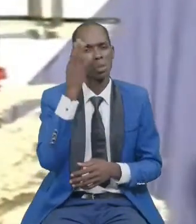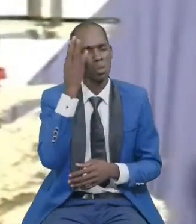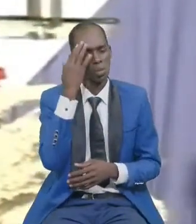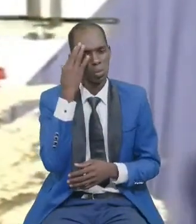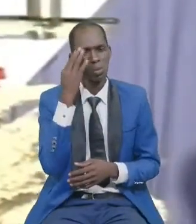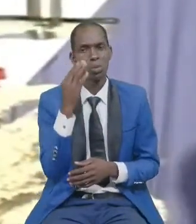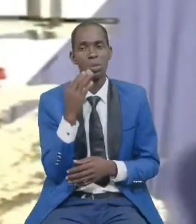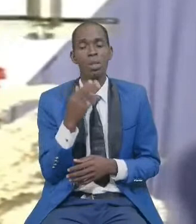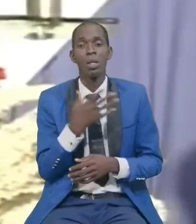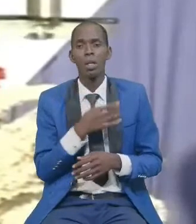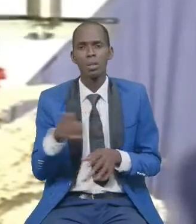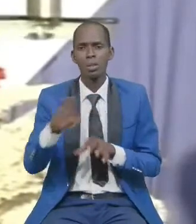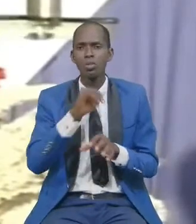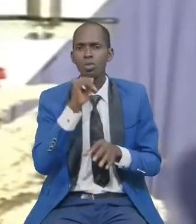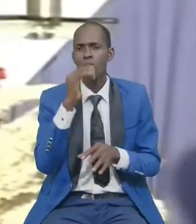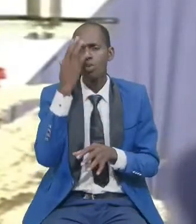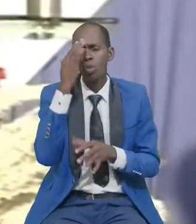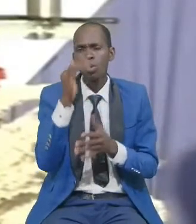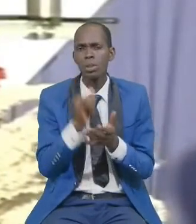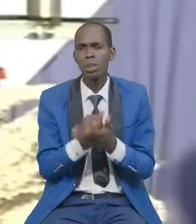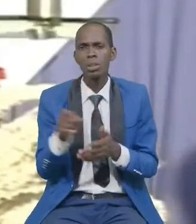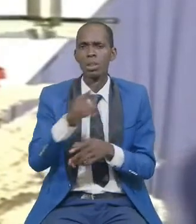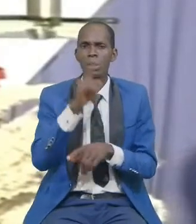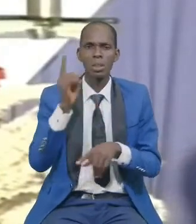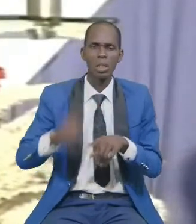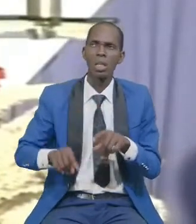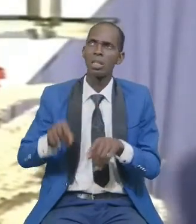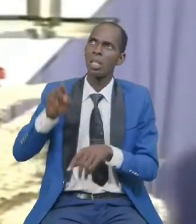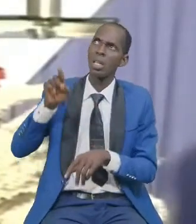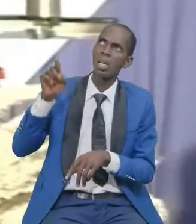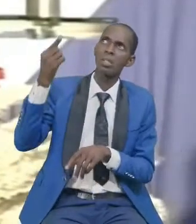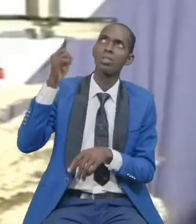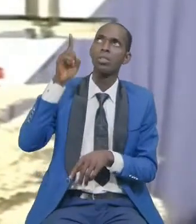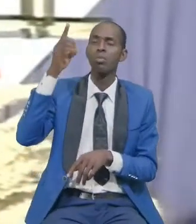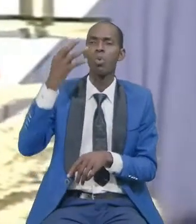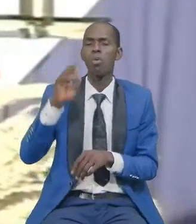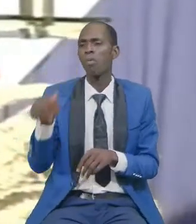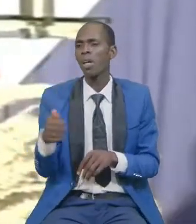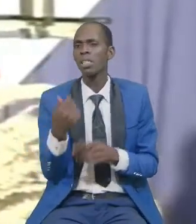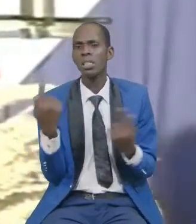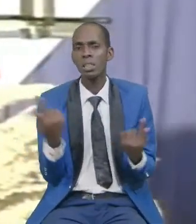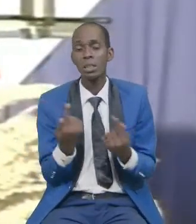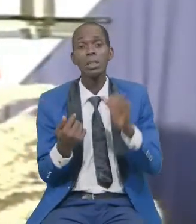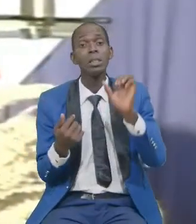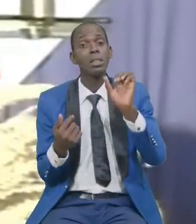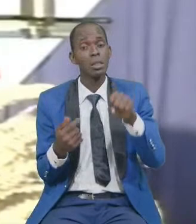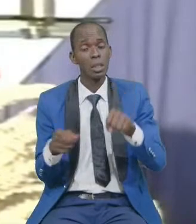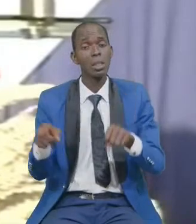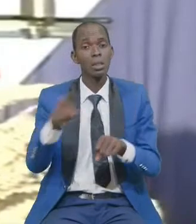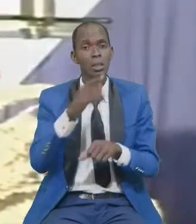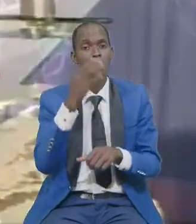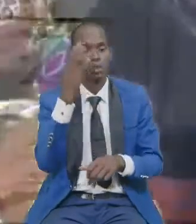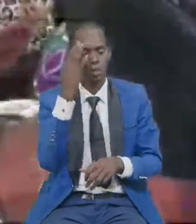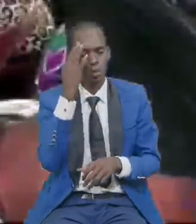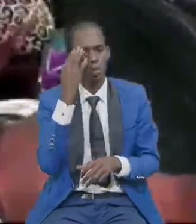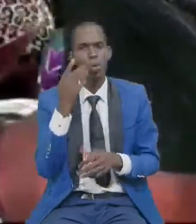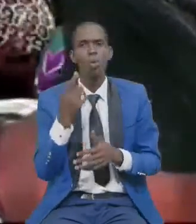not accuse him of any sin? Yes, they knew. What did Jesus mean? Father,